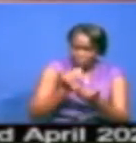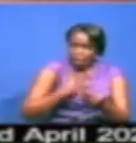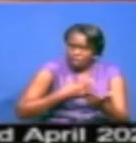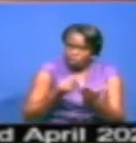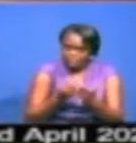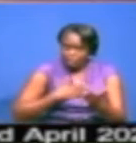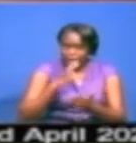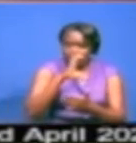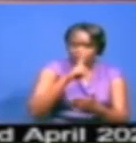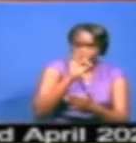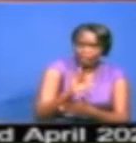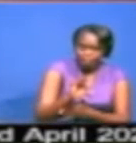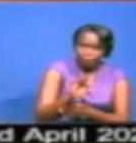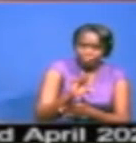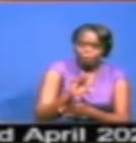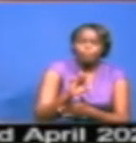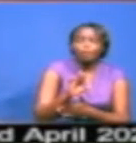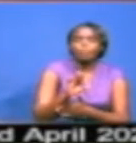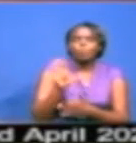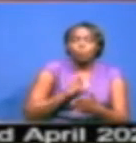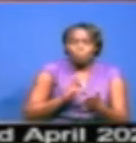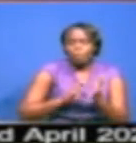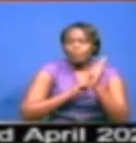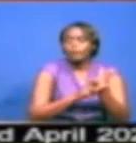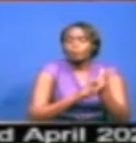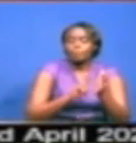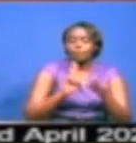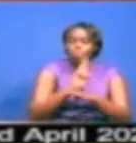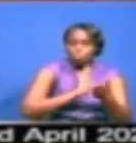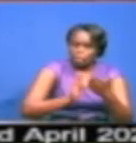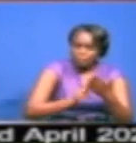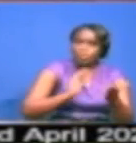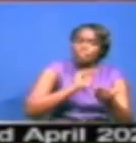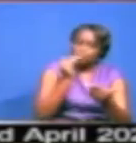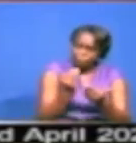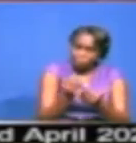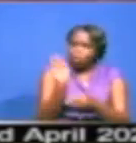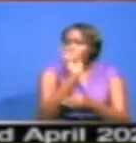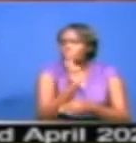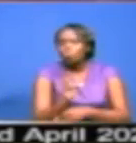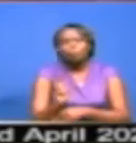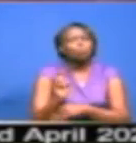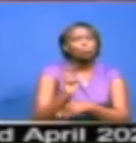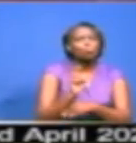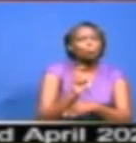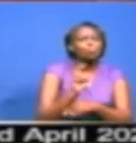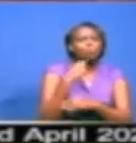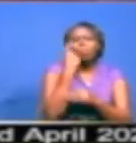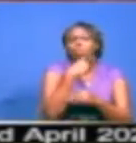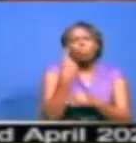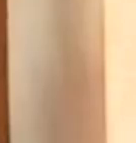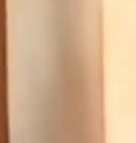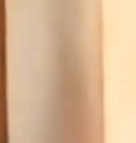in the CDF. Our women reps should use their emergency fund. We must look for those very vulnerable members of